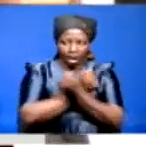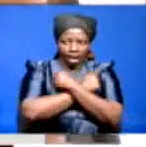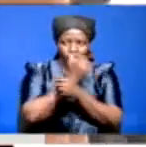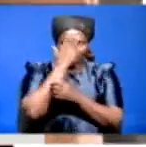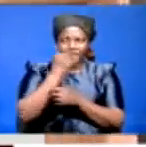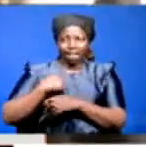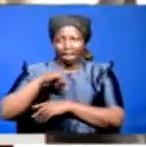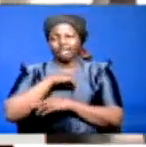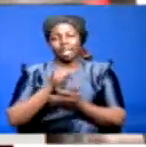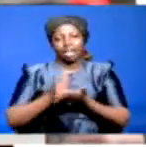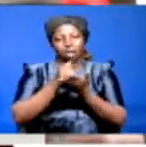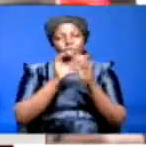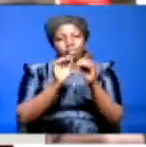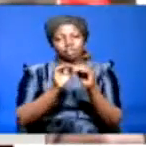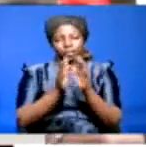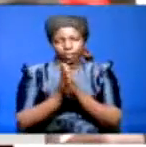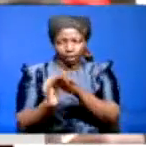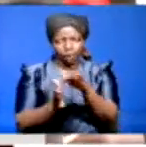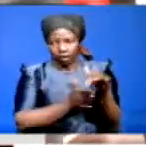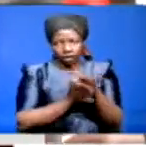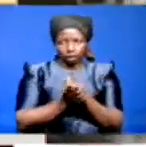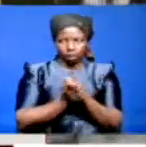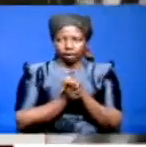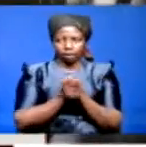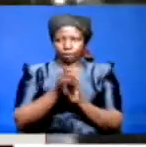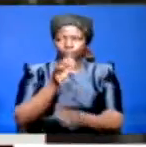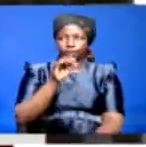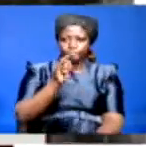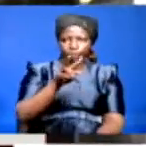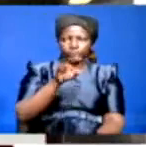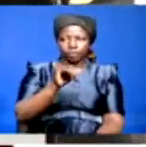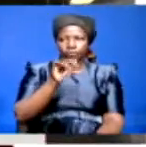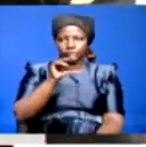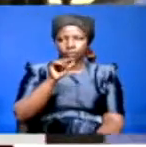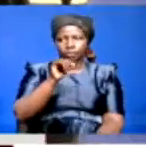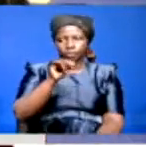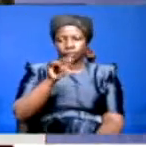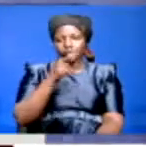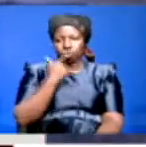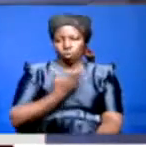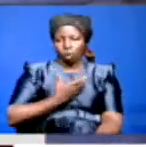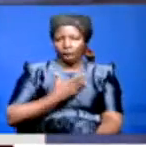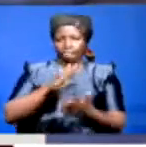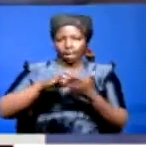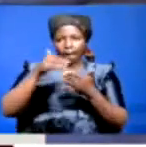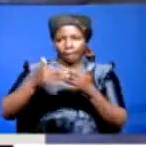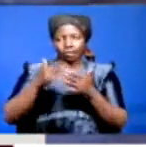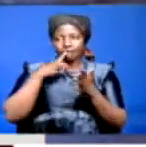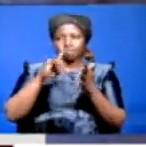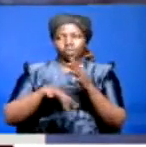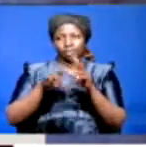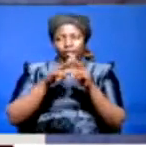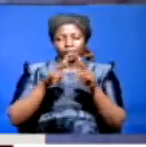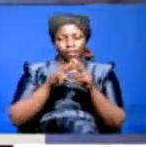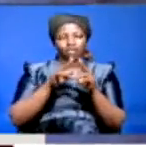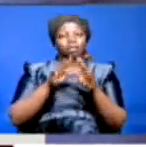Beyond Love Rehabilitation Center founder Ms. Virginia Modoni says while it's important to be open and honest about one's concerns over